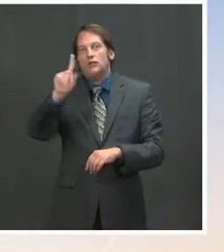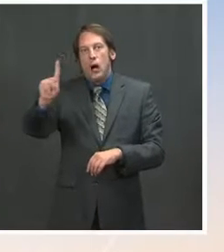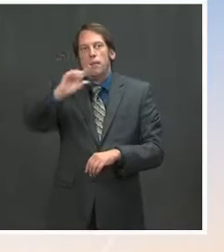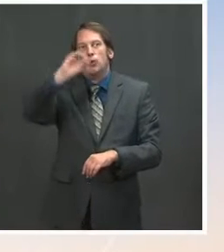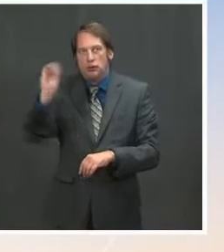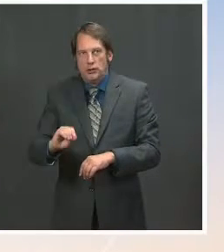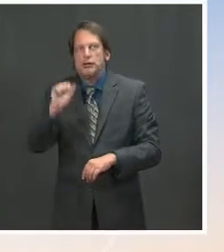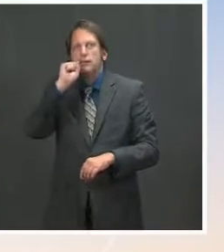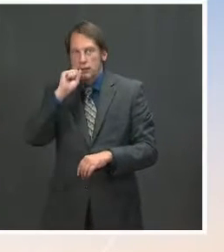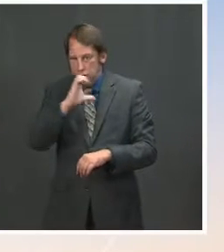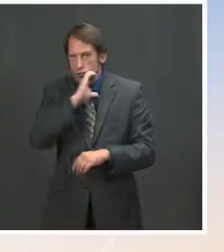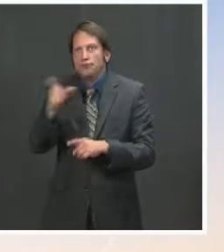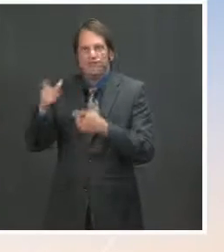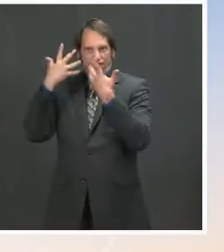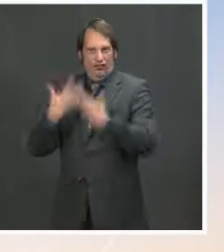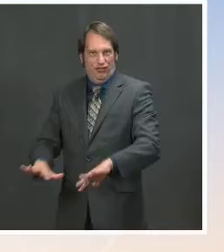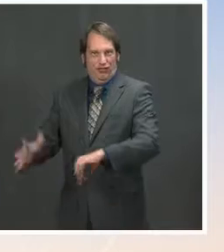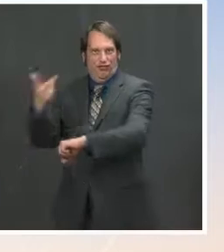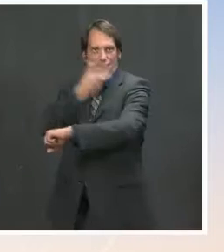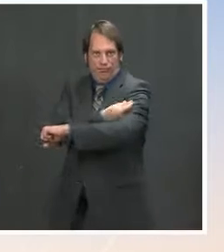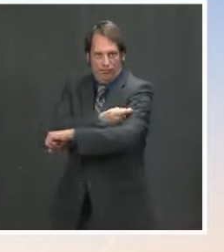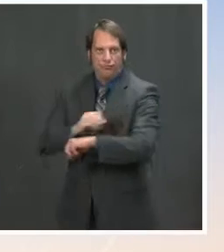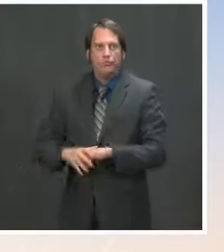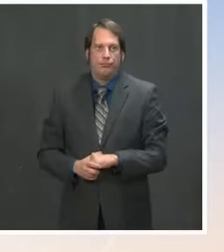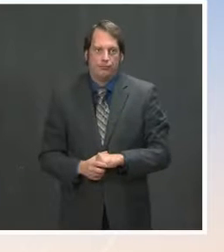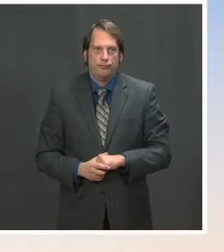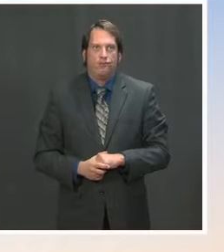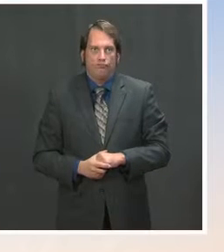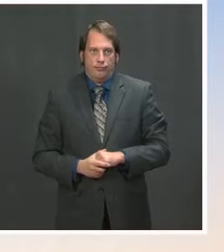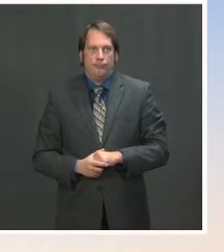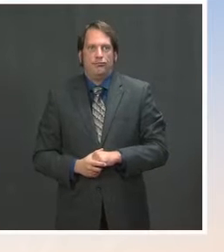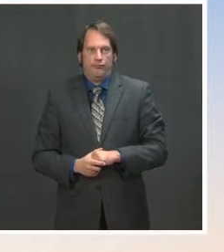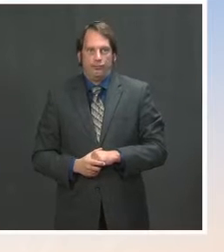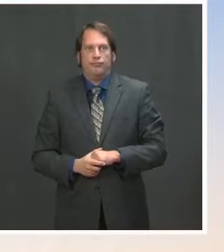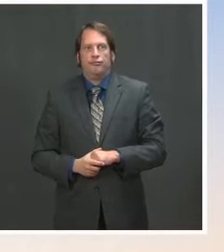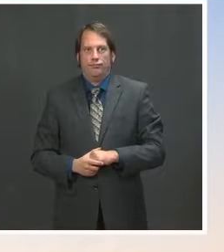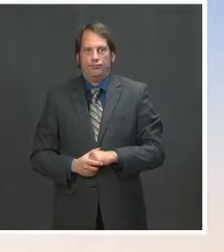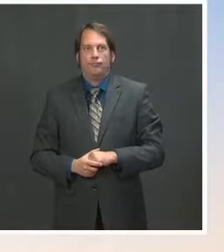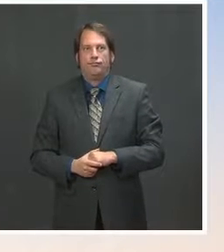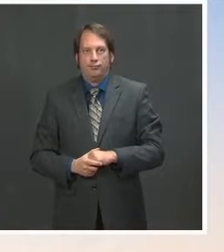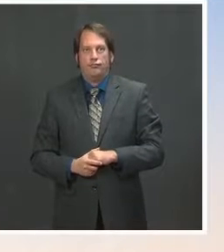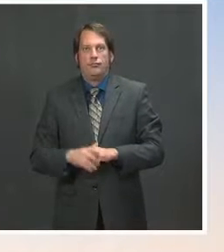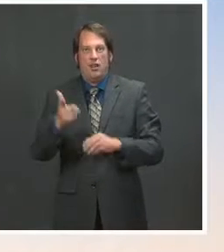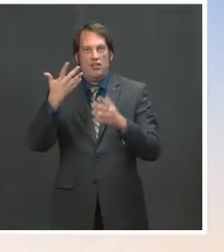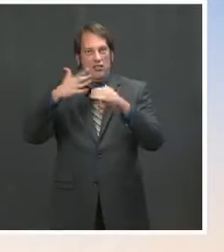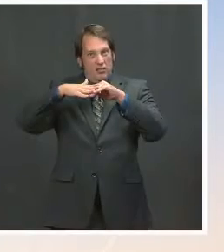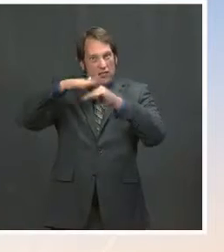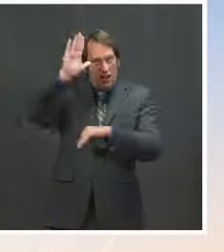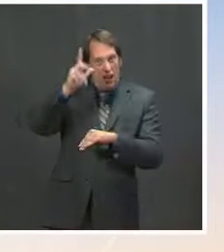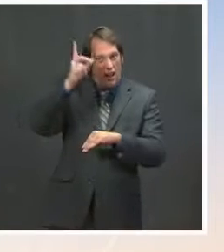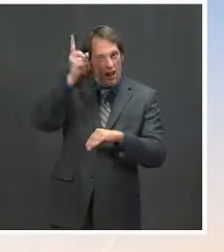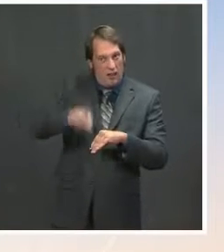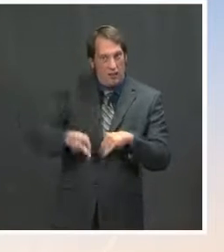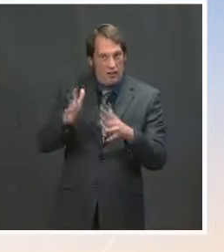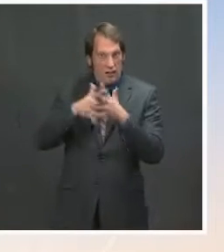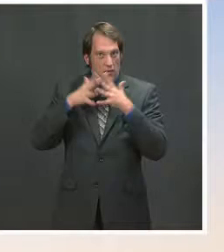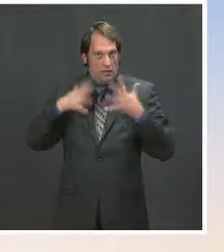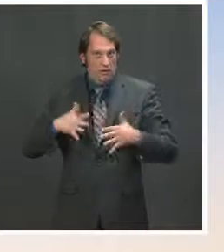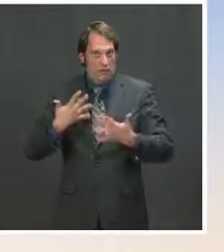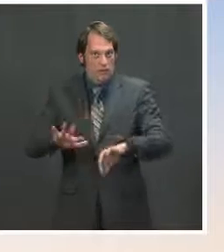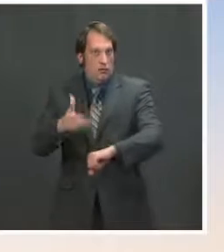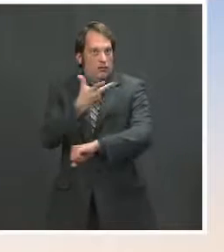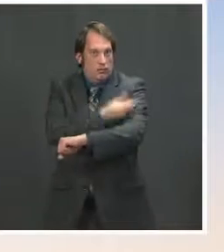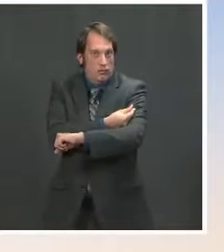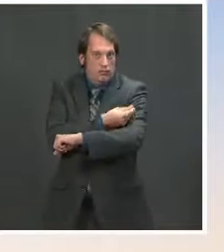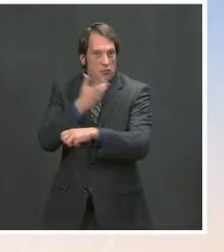least 90% of Americans now have a vaccine site within 5 miles of where they live. And in order to make sure